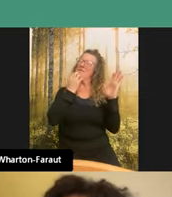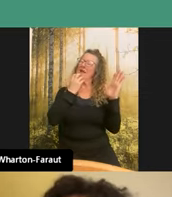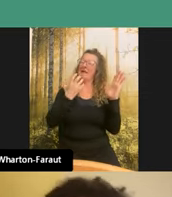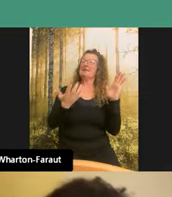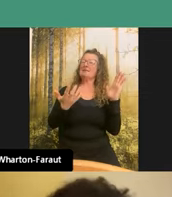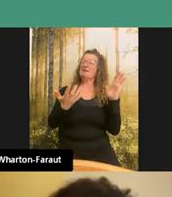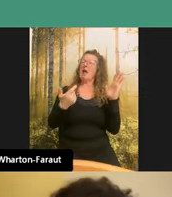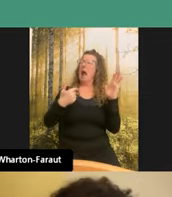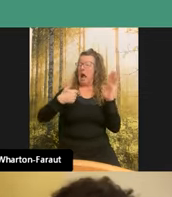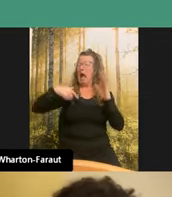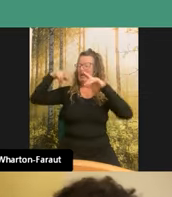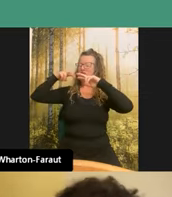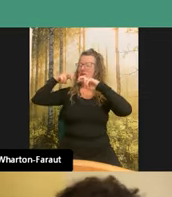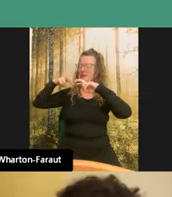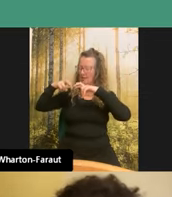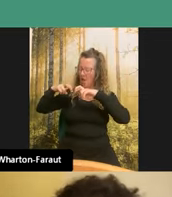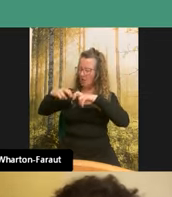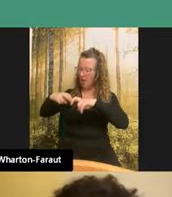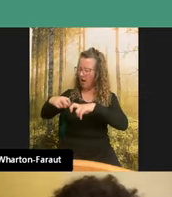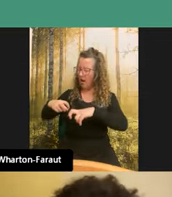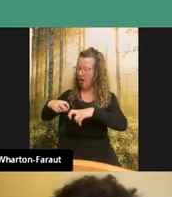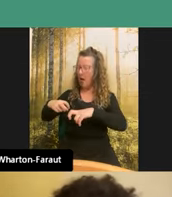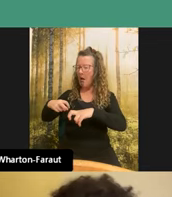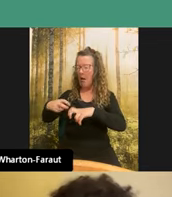my research, it was so interesting to see